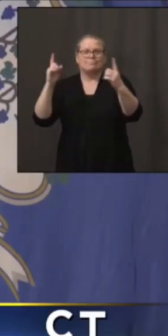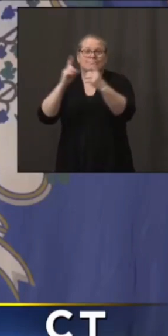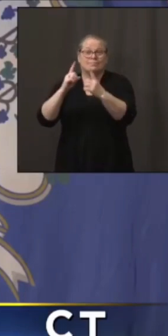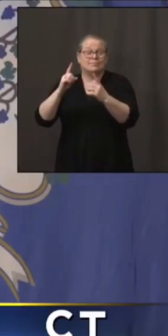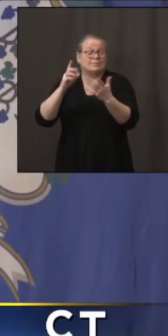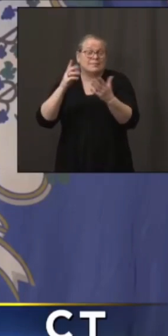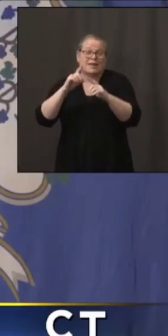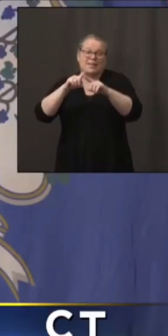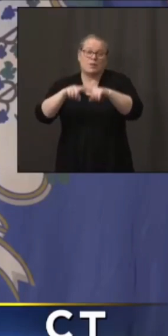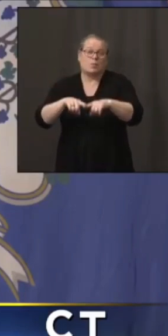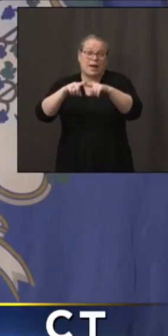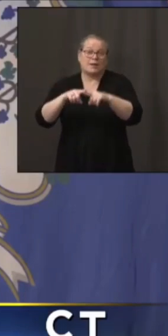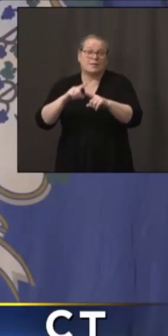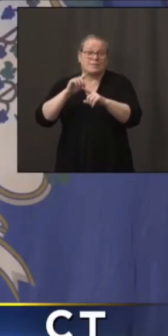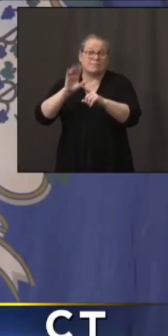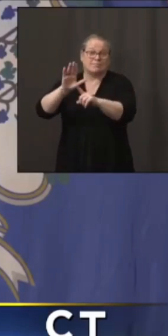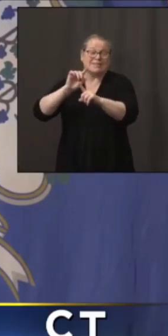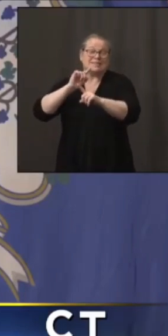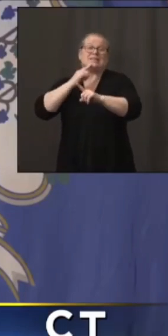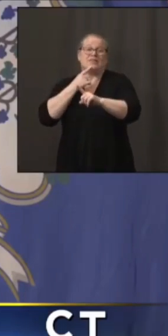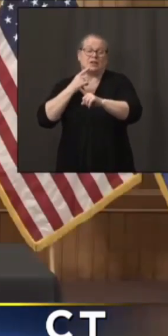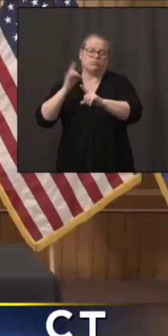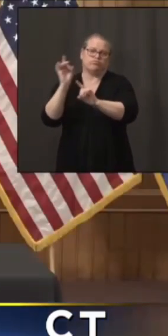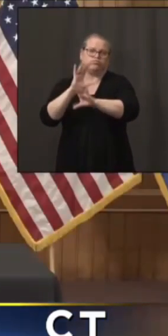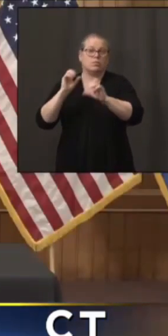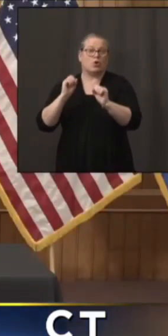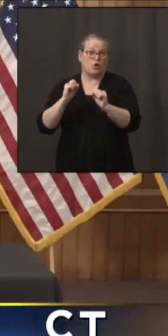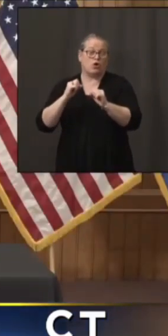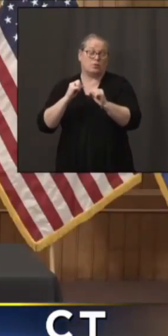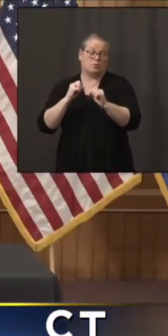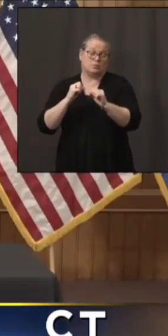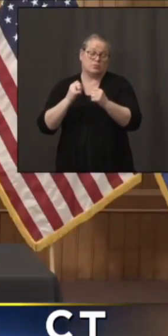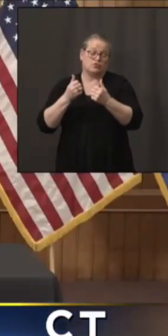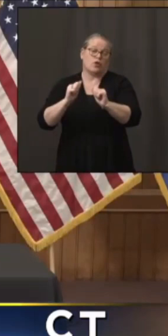possible. Is it possible, though, that people with